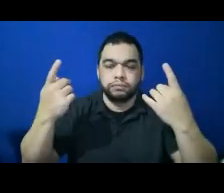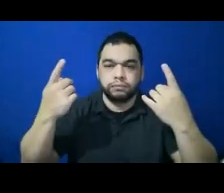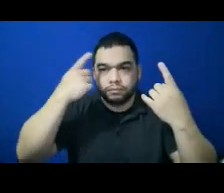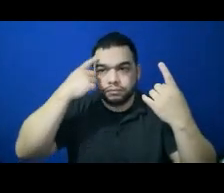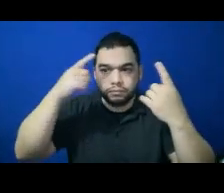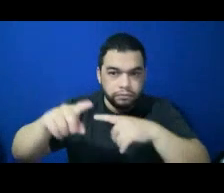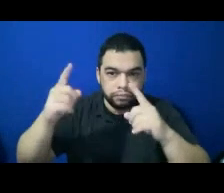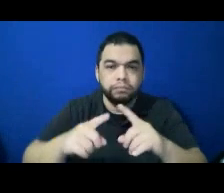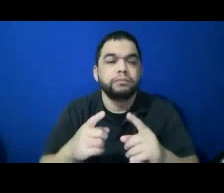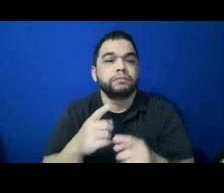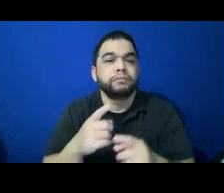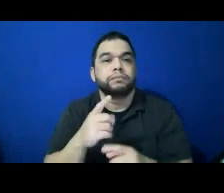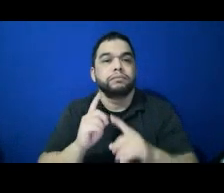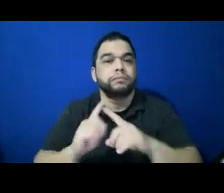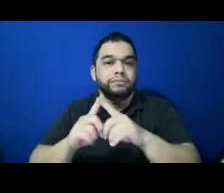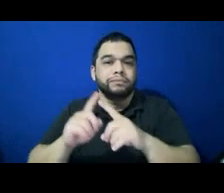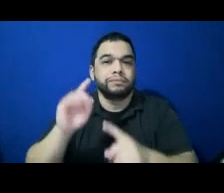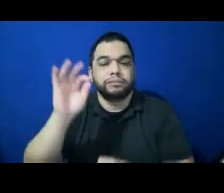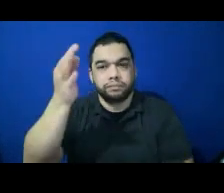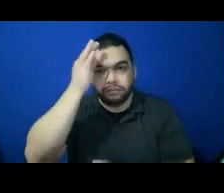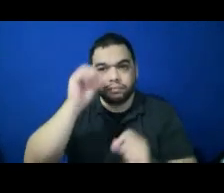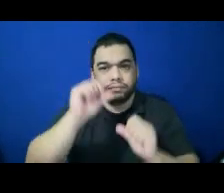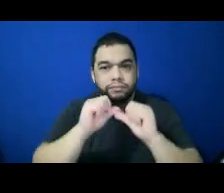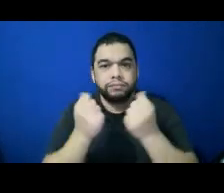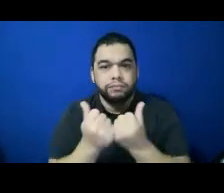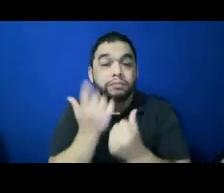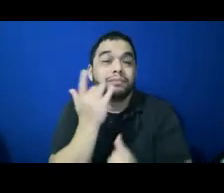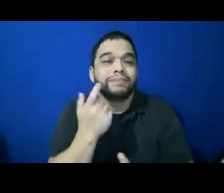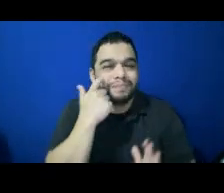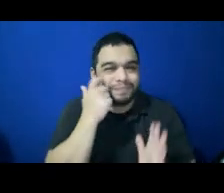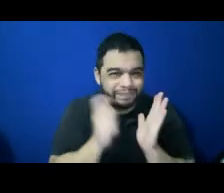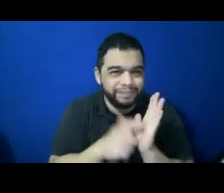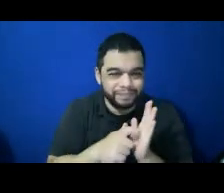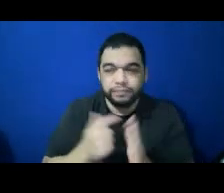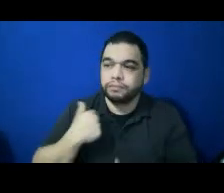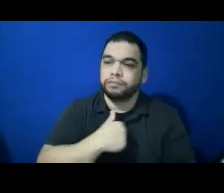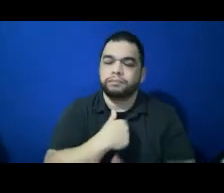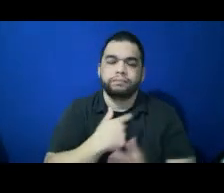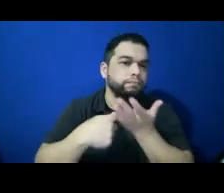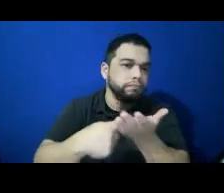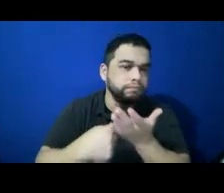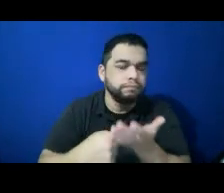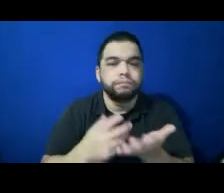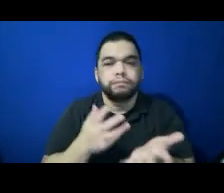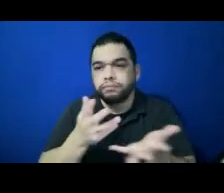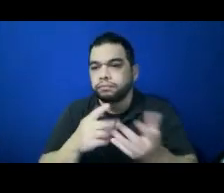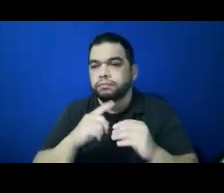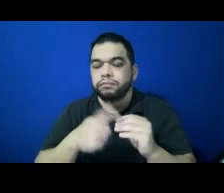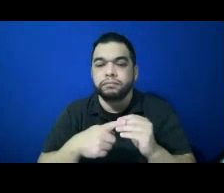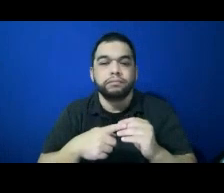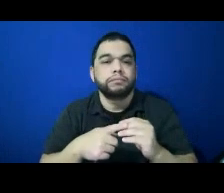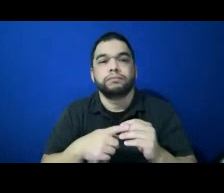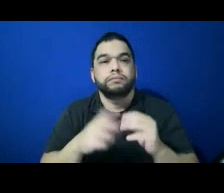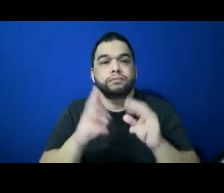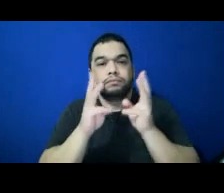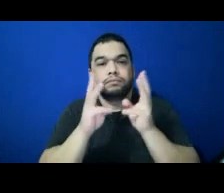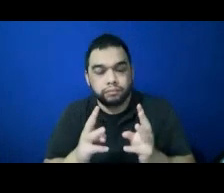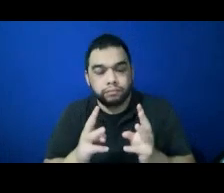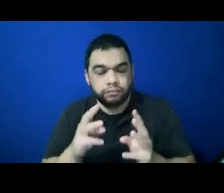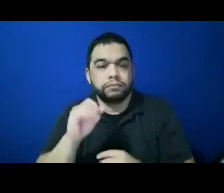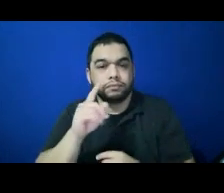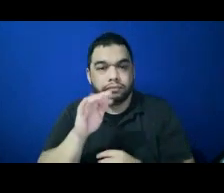these aspects through the different federal agencies, because we realize that although we talk a lot about climate change,